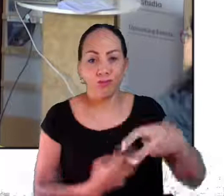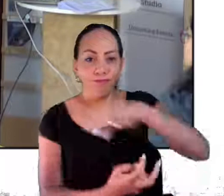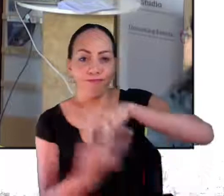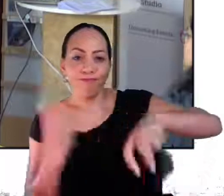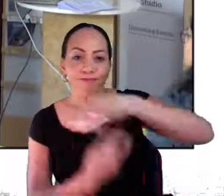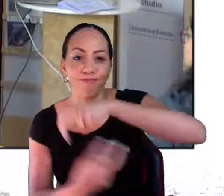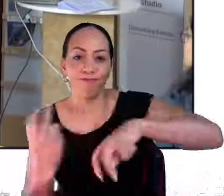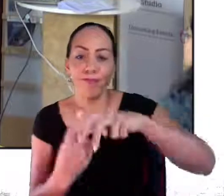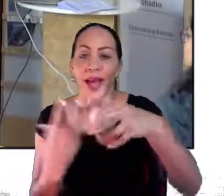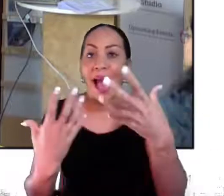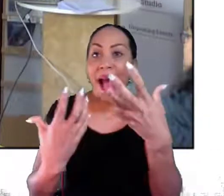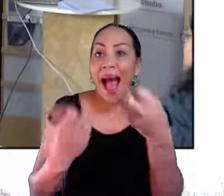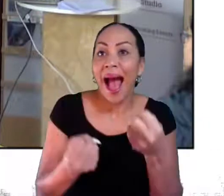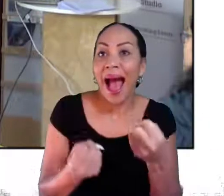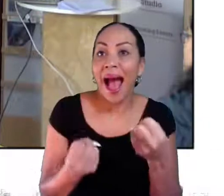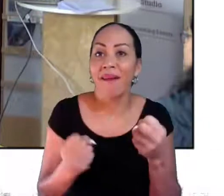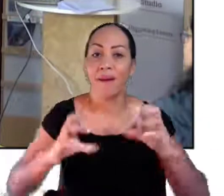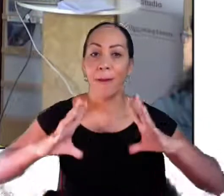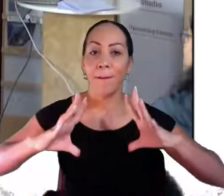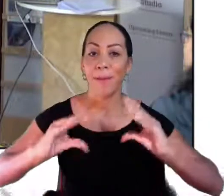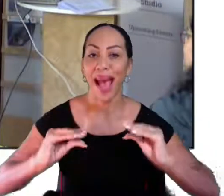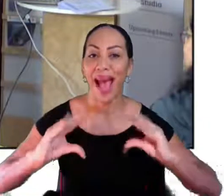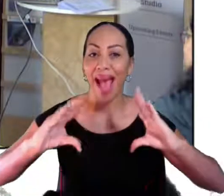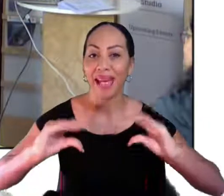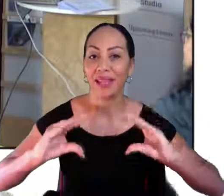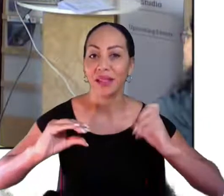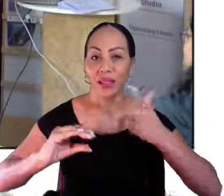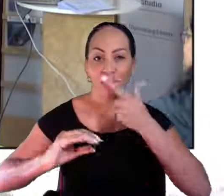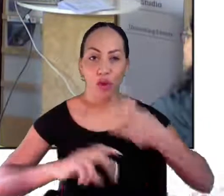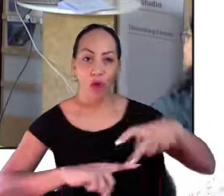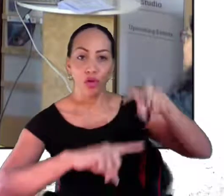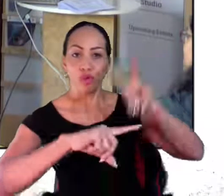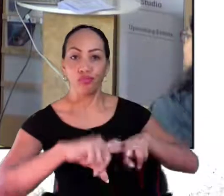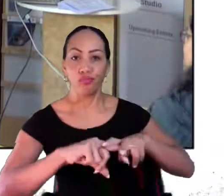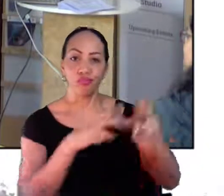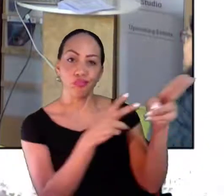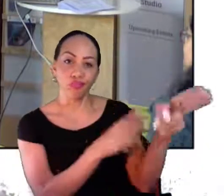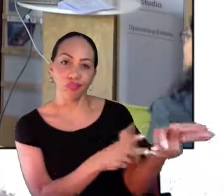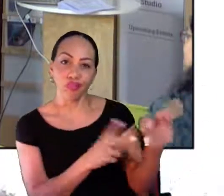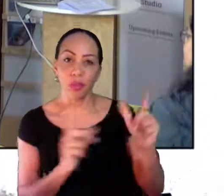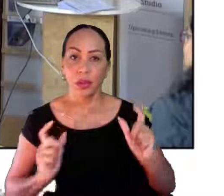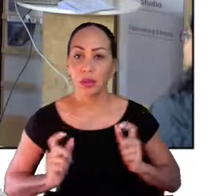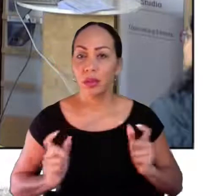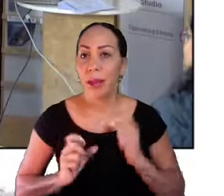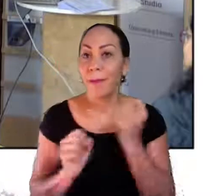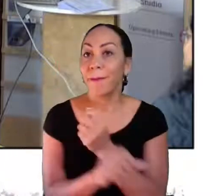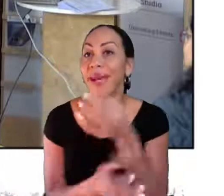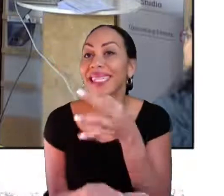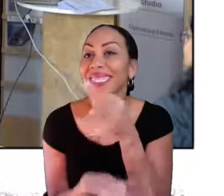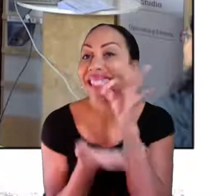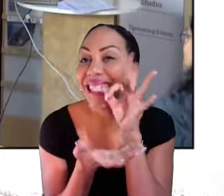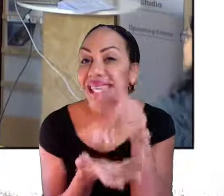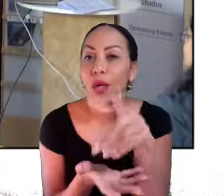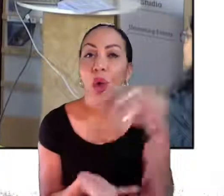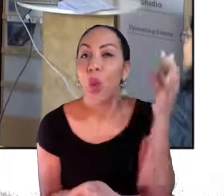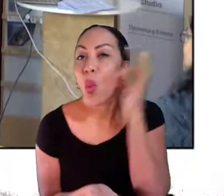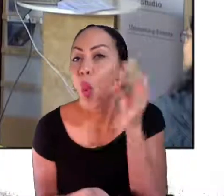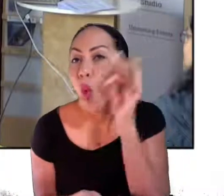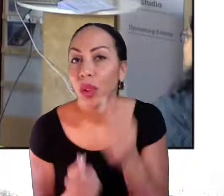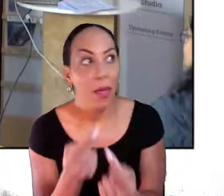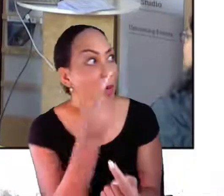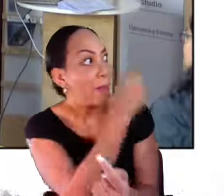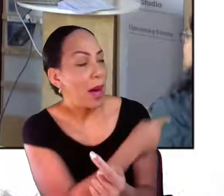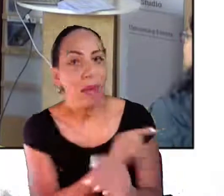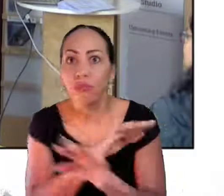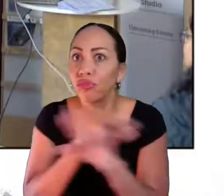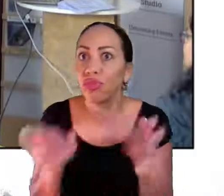at the front if that's more comfortable for you. You can make a cup of tea or grab a glass of water in the kitchen at the back there. Don't use the microwave if